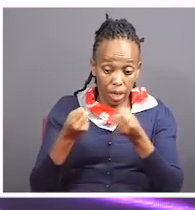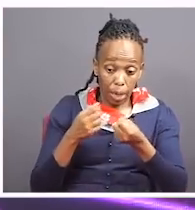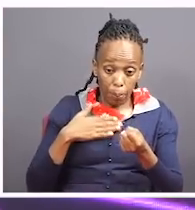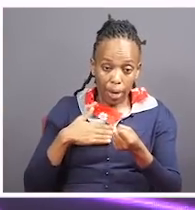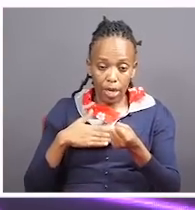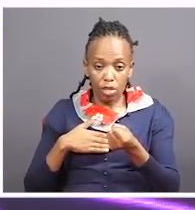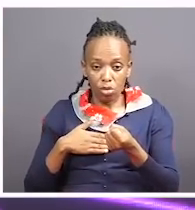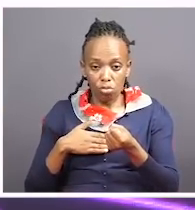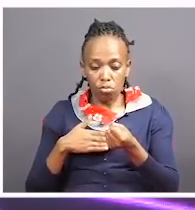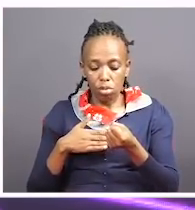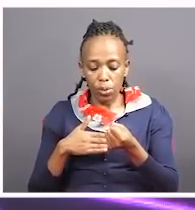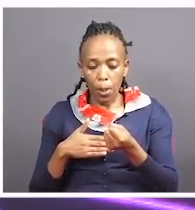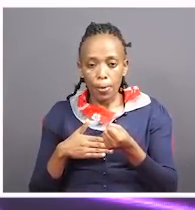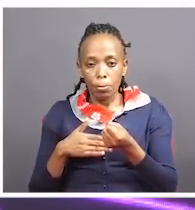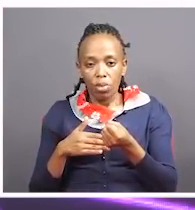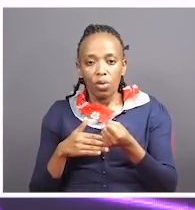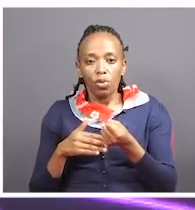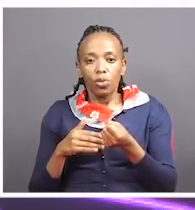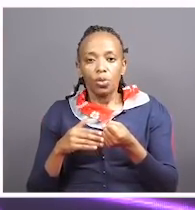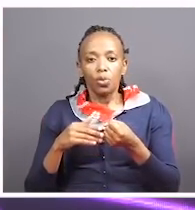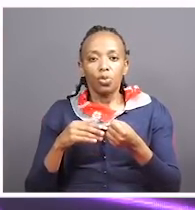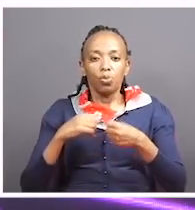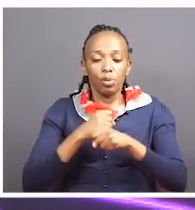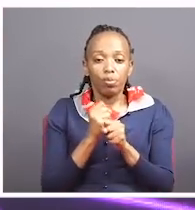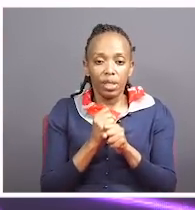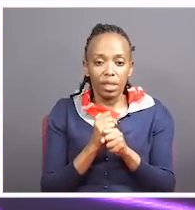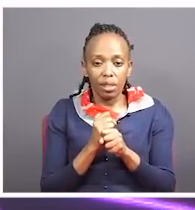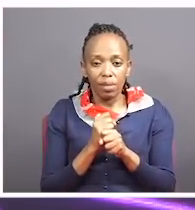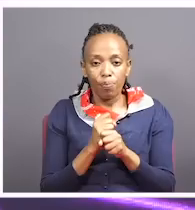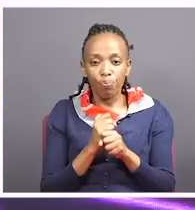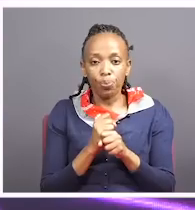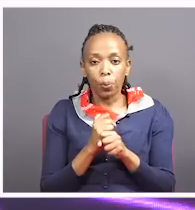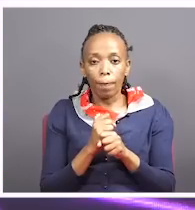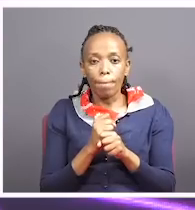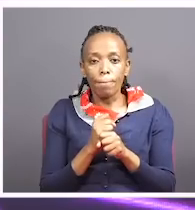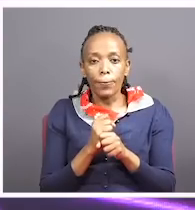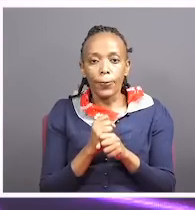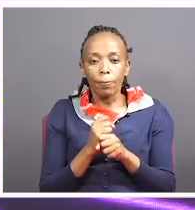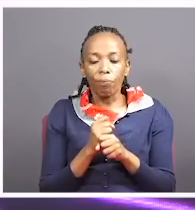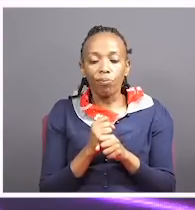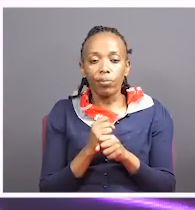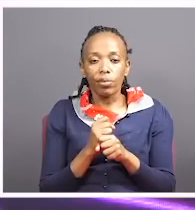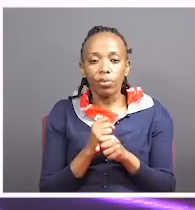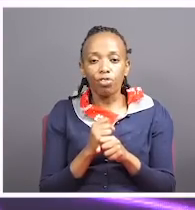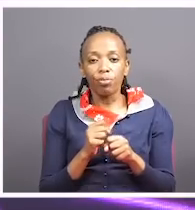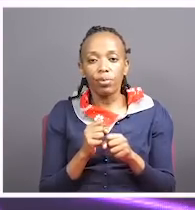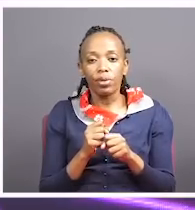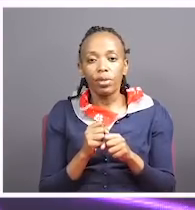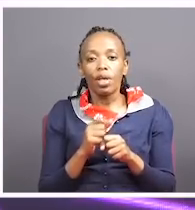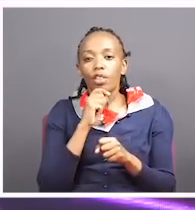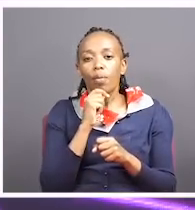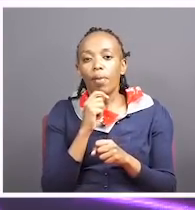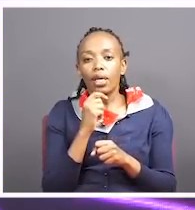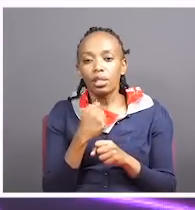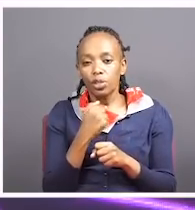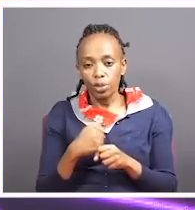buffing. It was scratches here and there, and I took it for buffing. And the